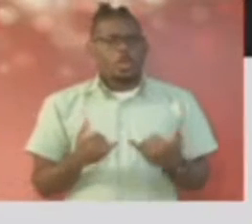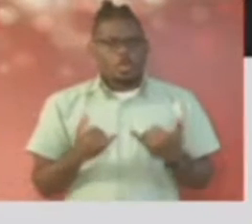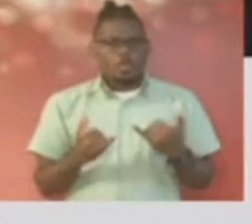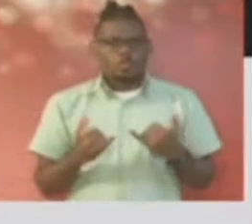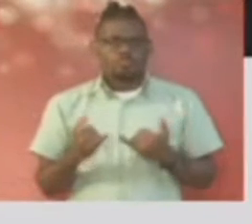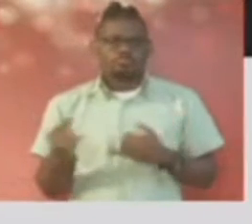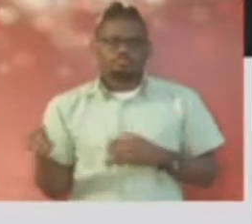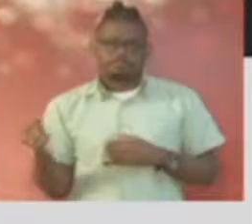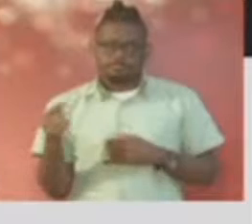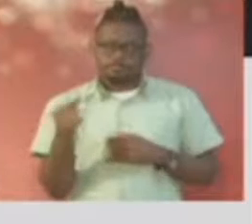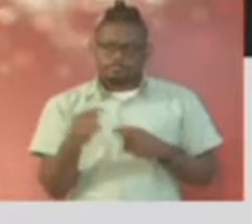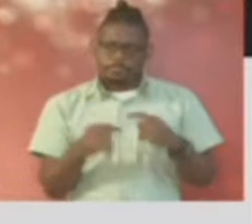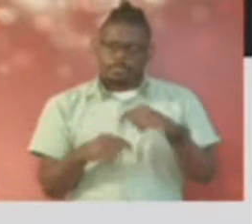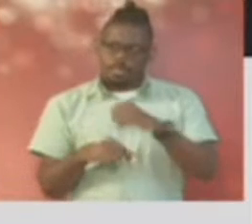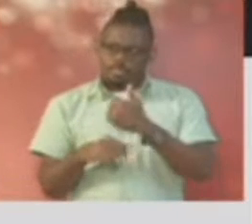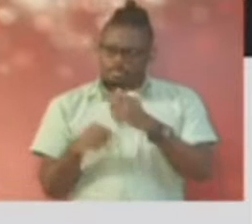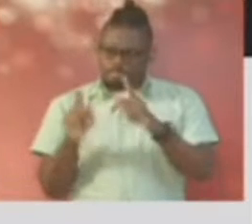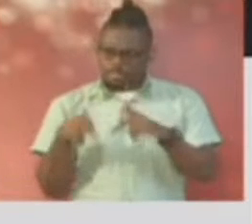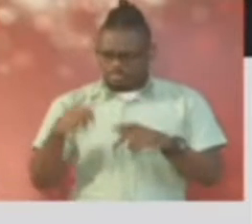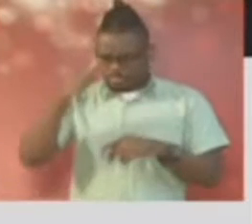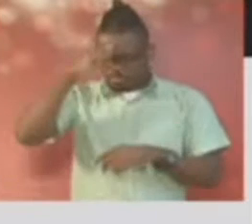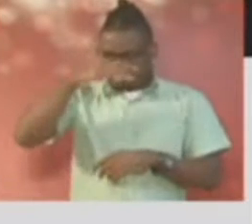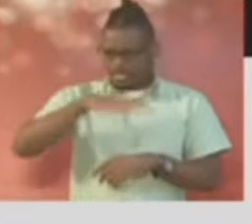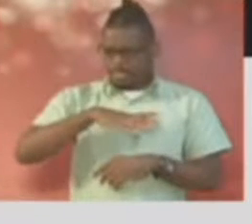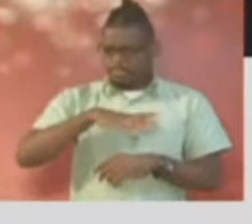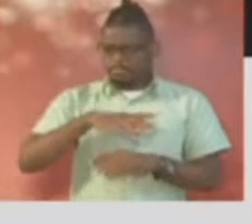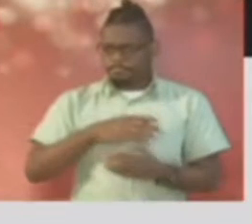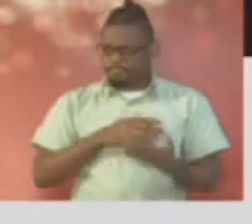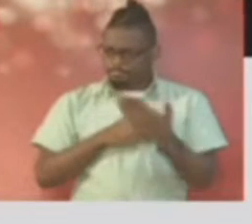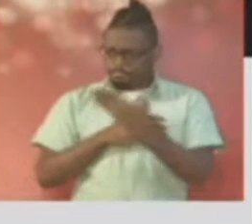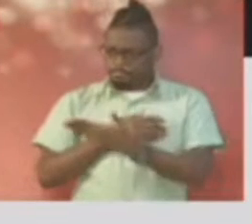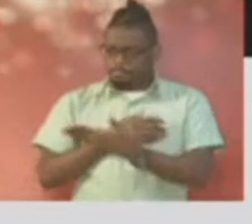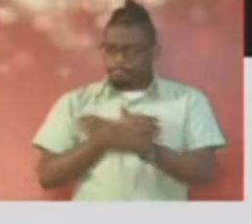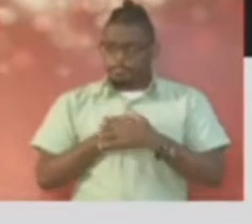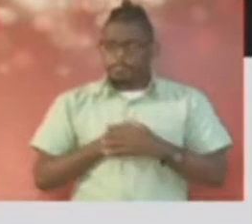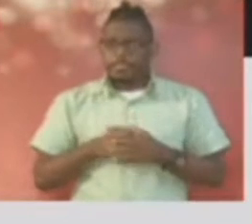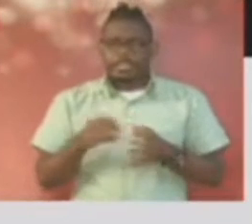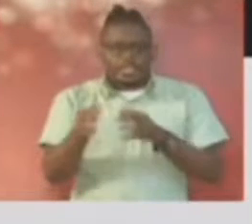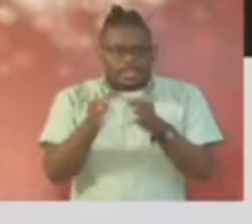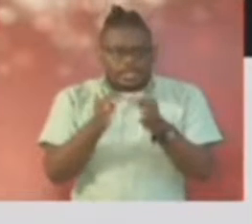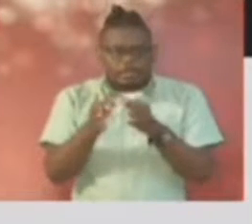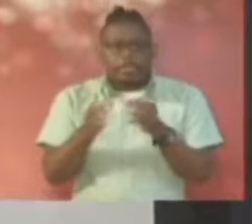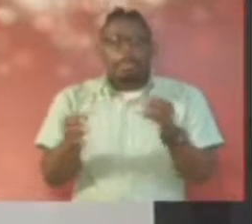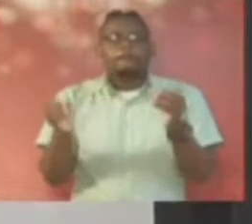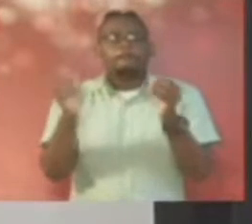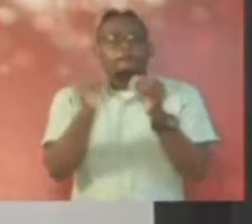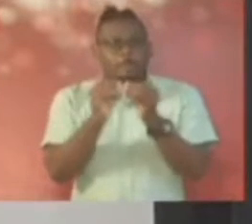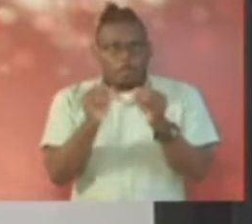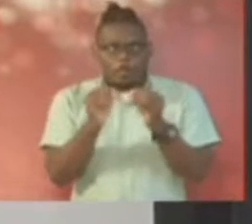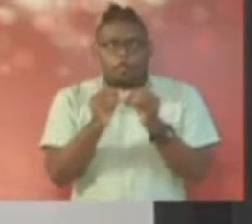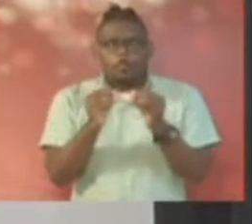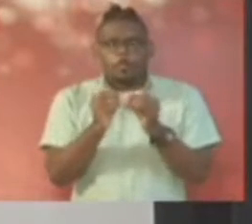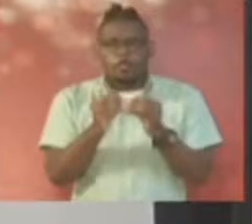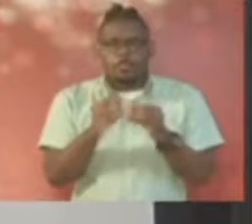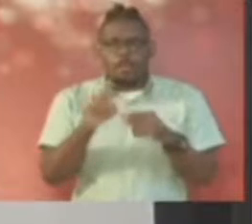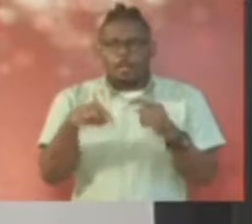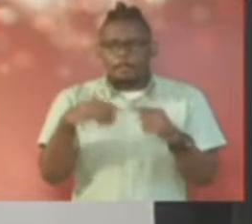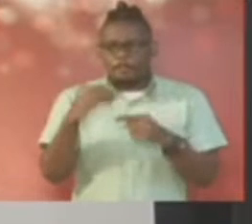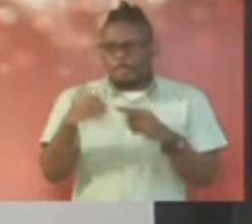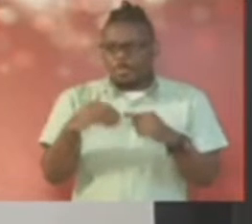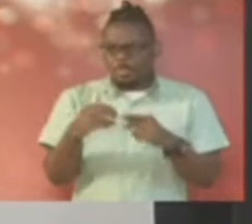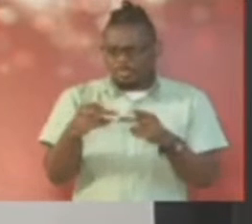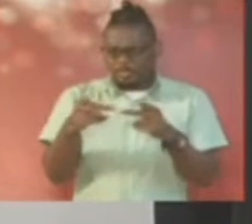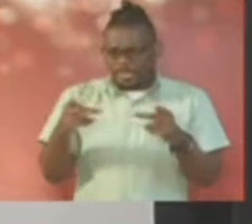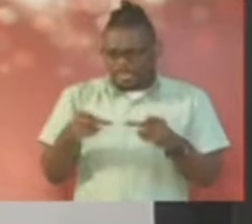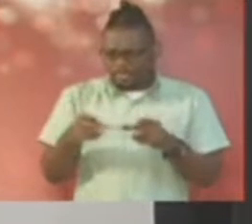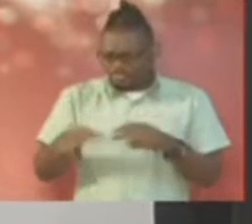Roshan Siramsingh, who is going to take a closer look at and give a little more detail on the geographic information